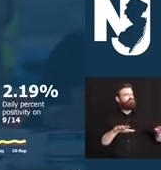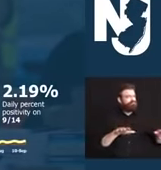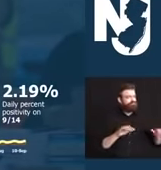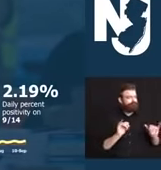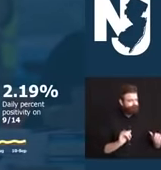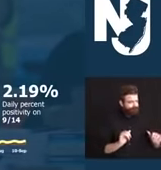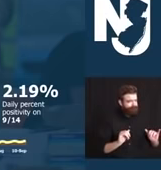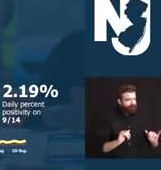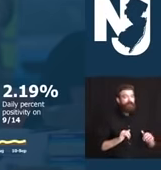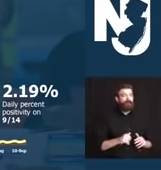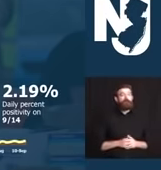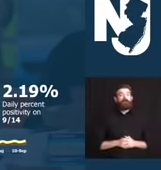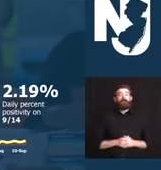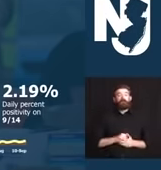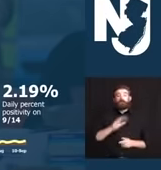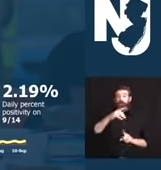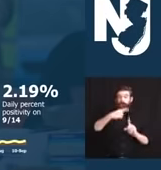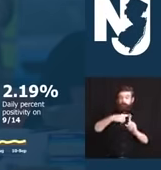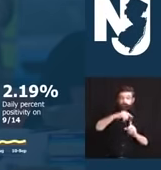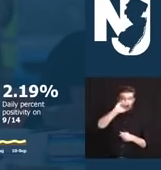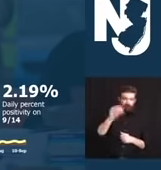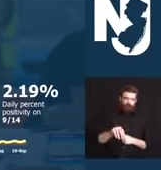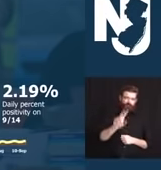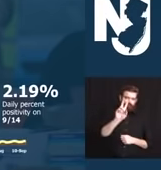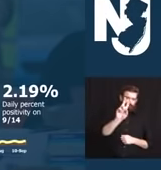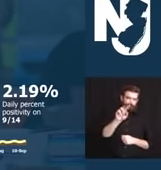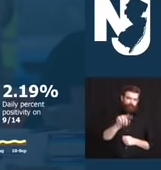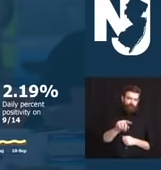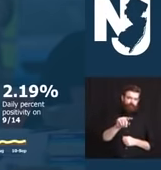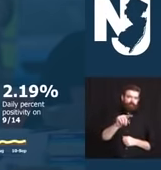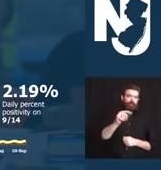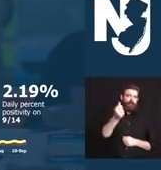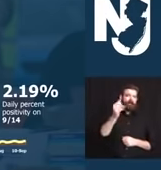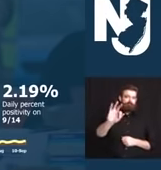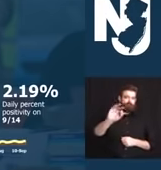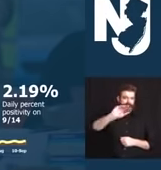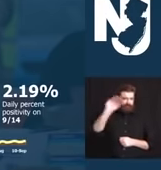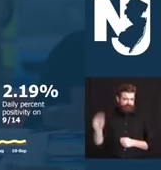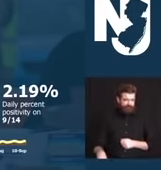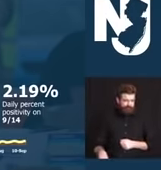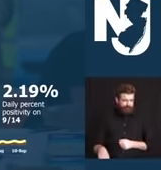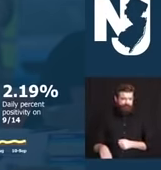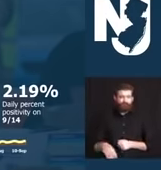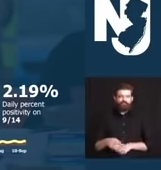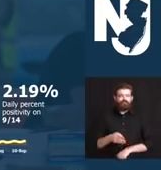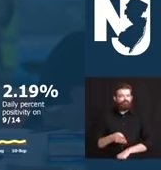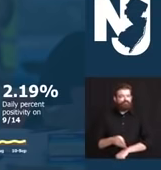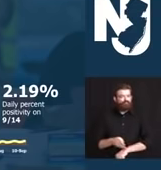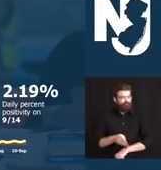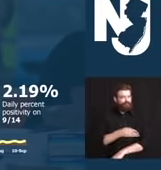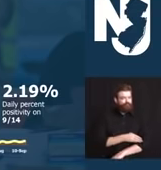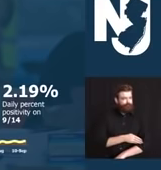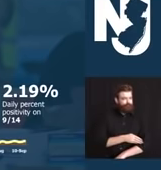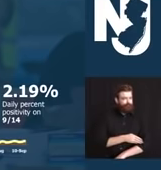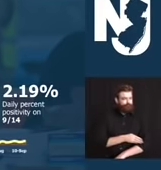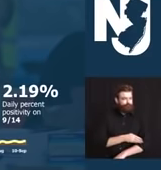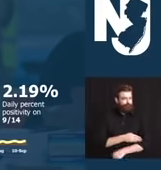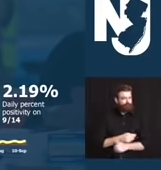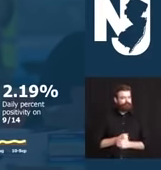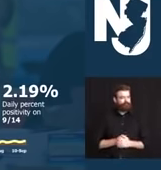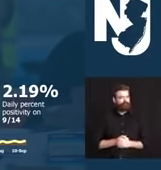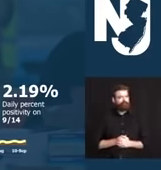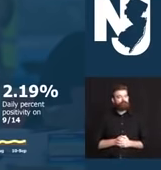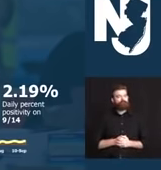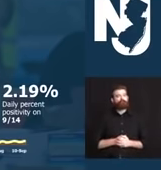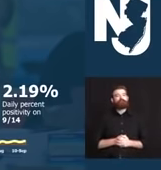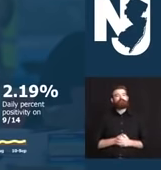was 2.19%. So that's a little bit better than it was yesterday. I would still love to see that number get as